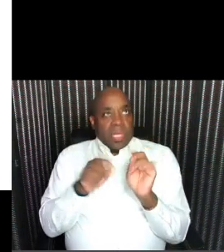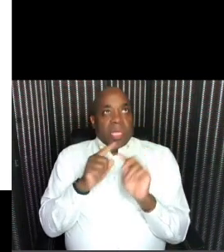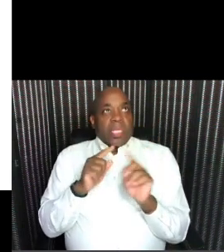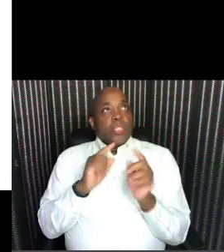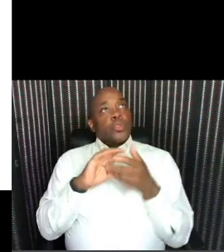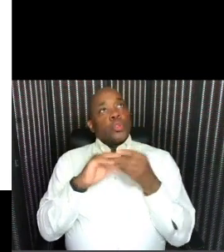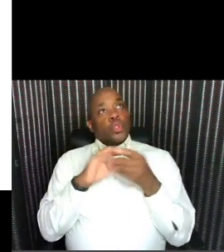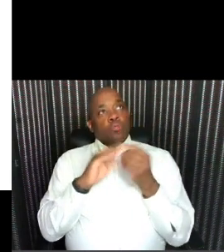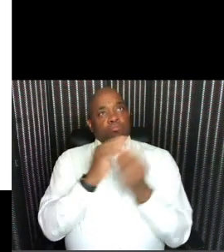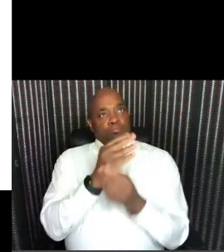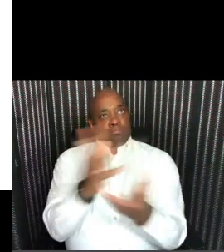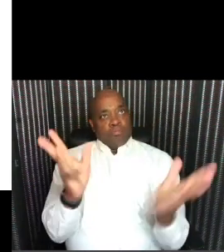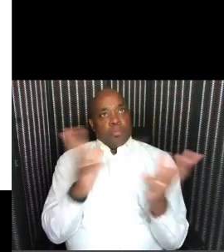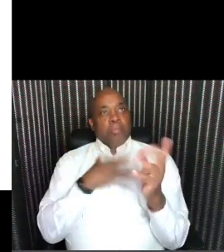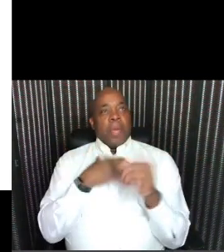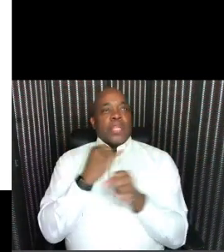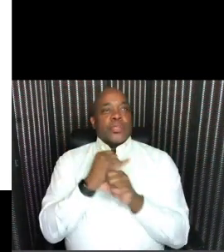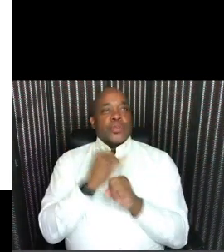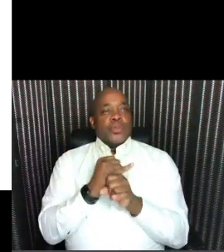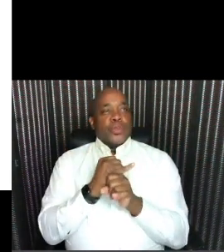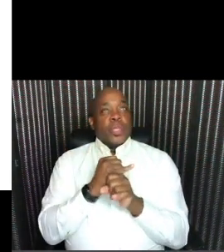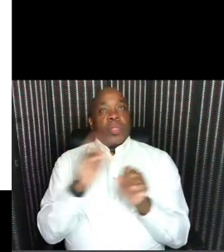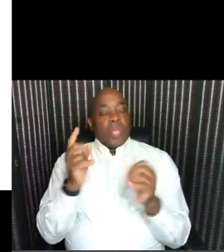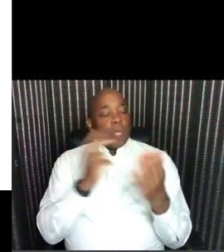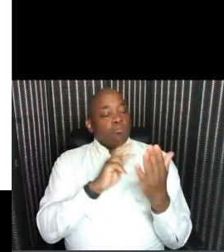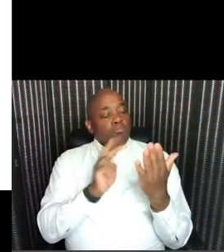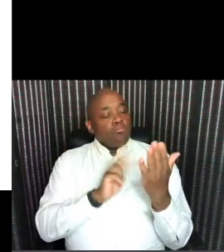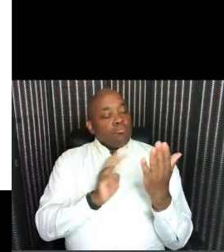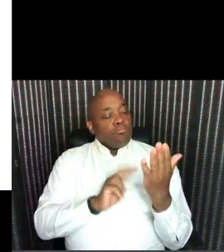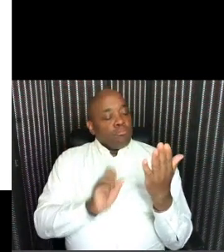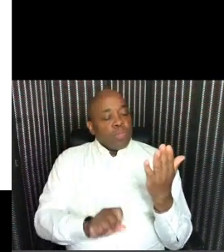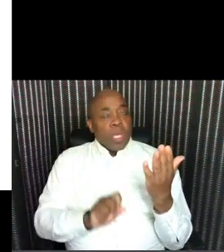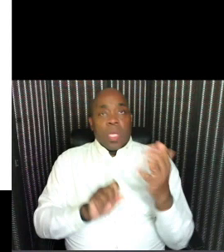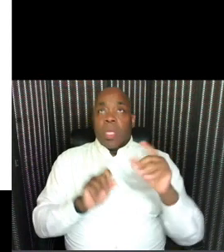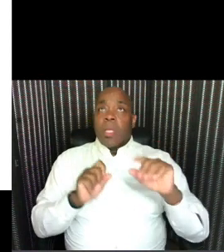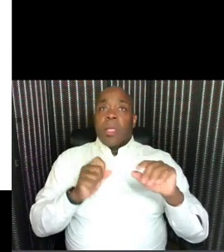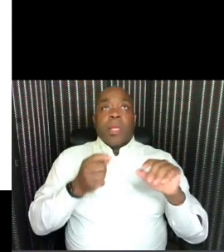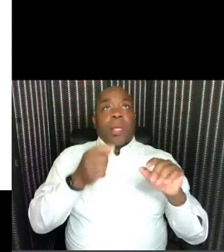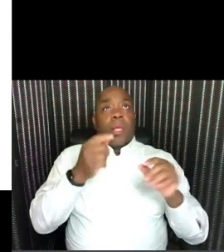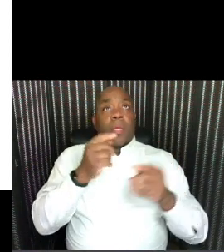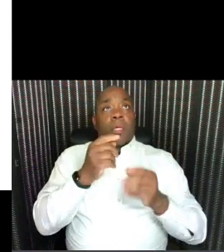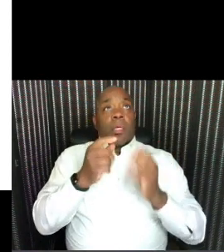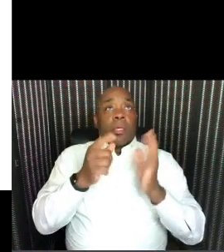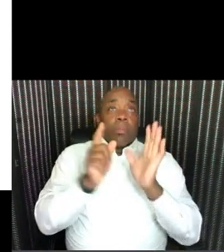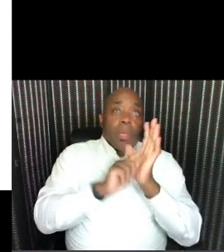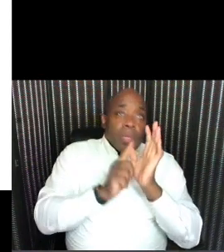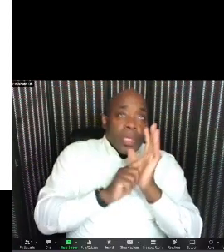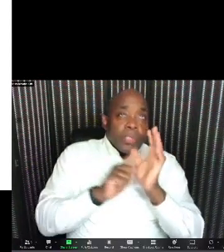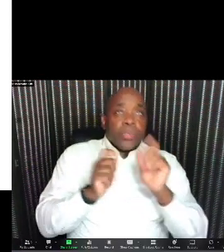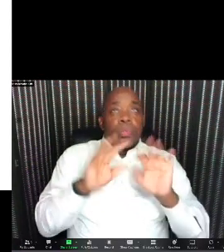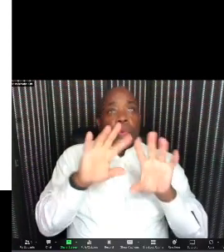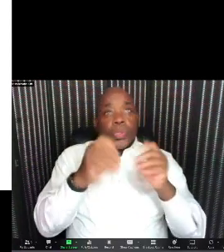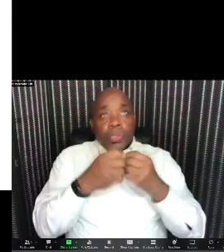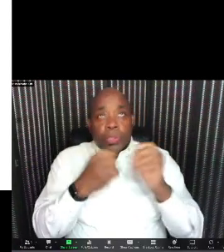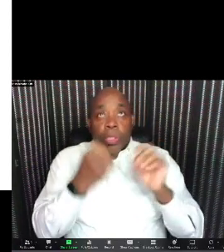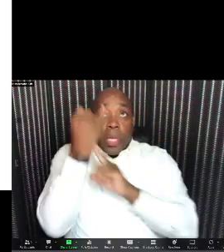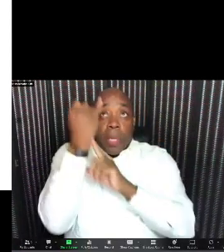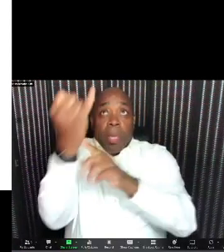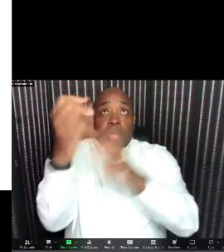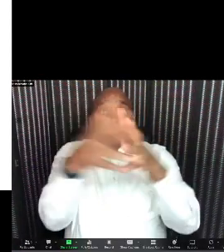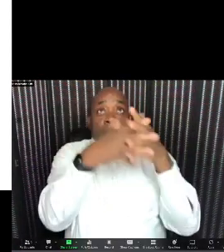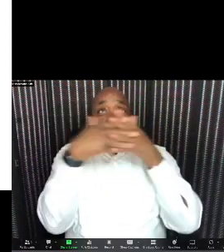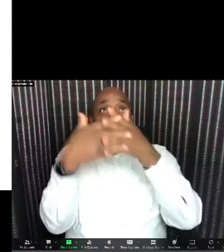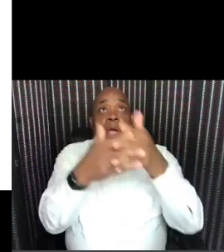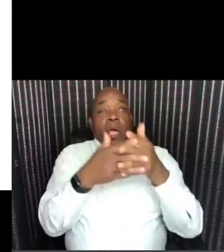that they could follow. And then publications like Public and organizations like Imagining America became these sort of like references